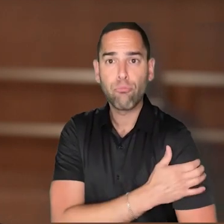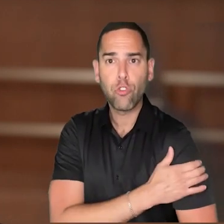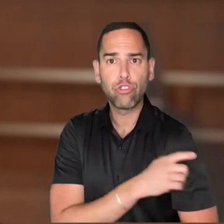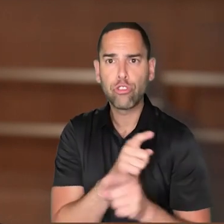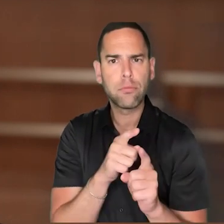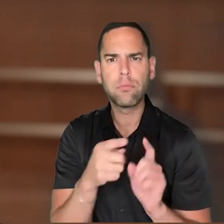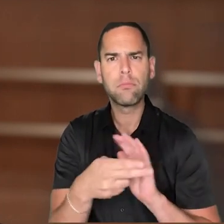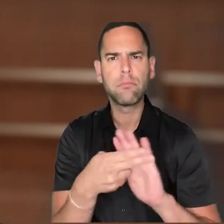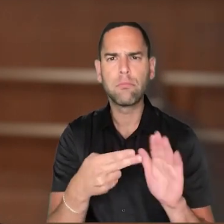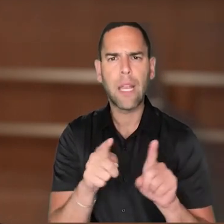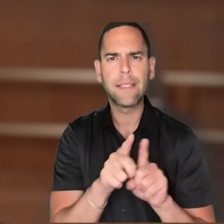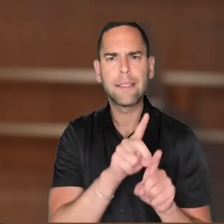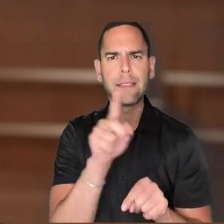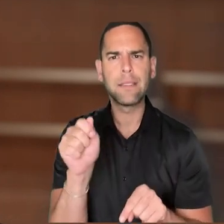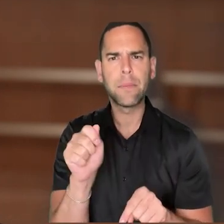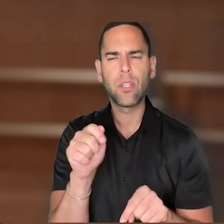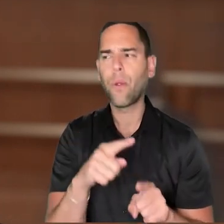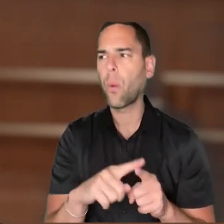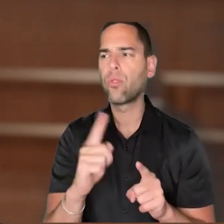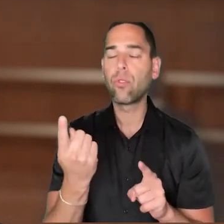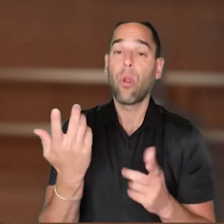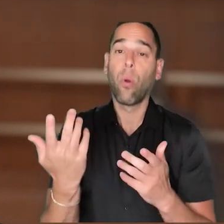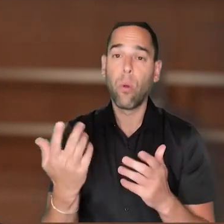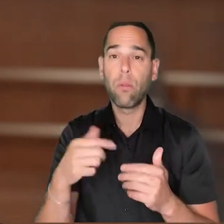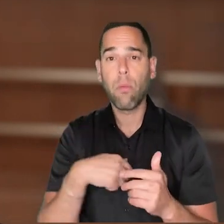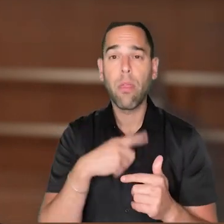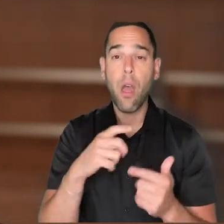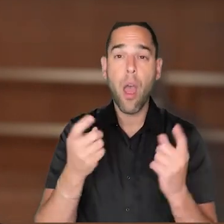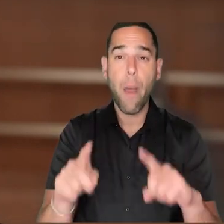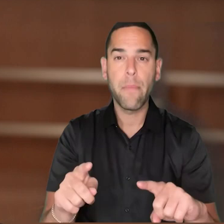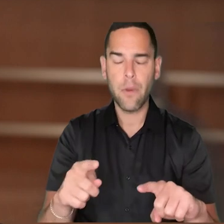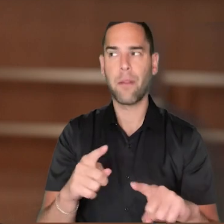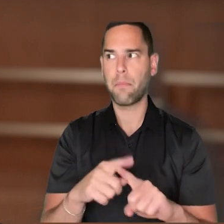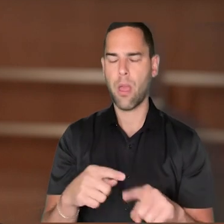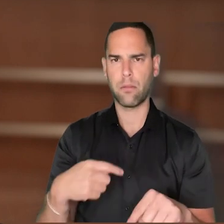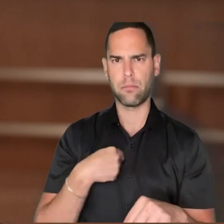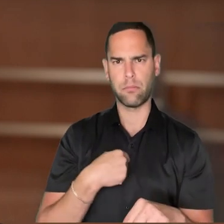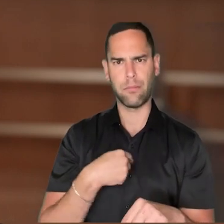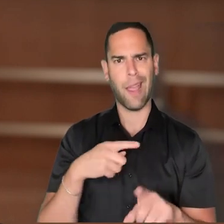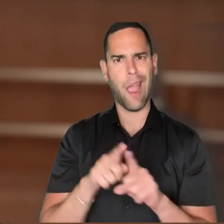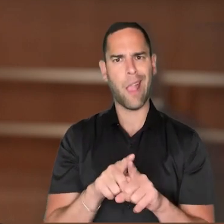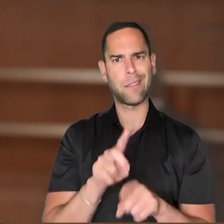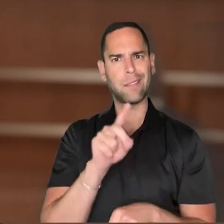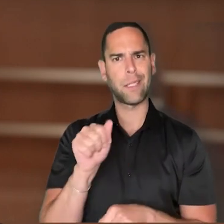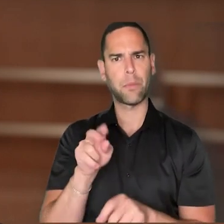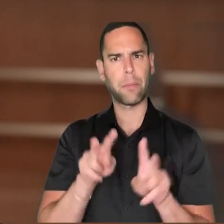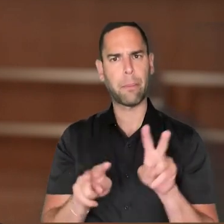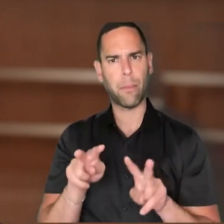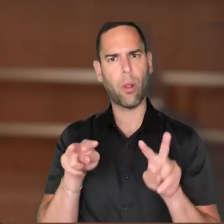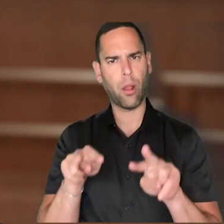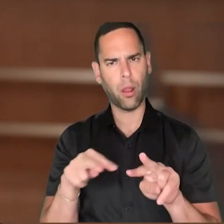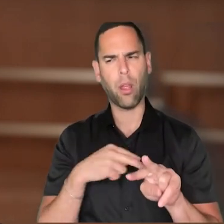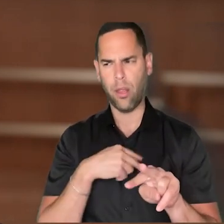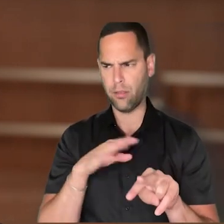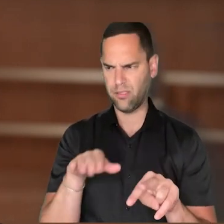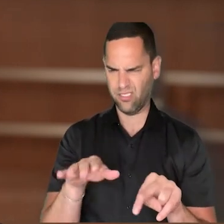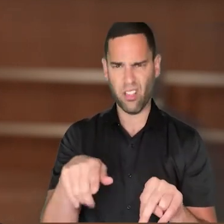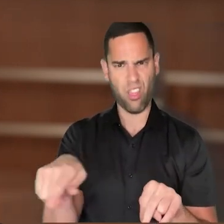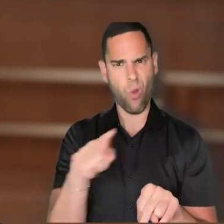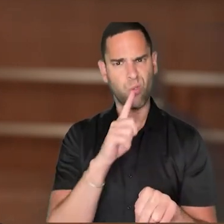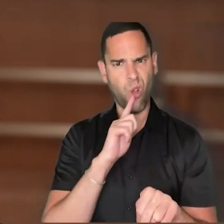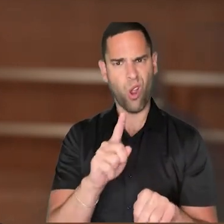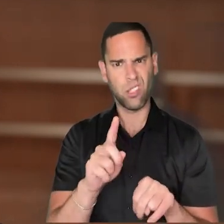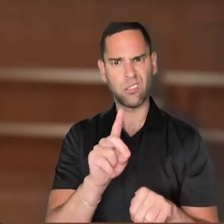put out there. In the disability community, and we were able to come in and look and say, these are disabled individuals who